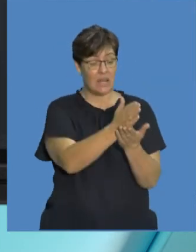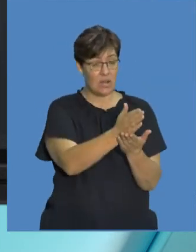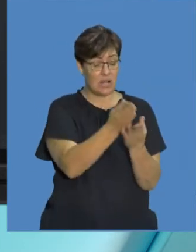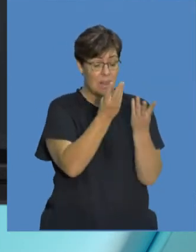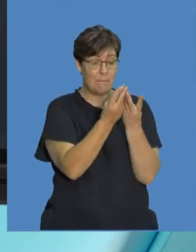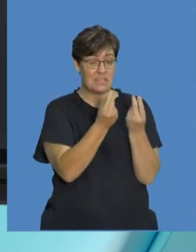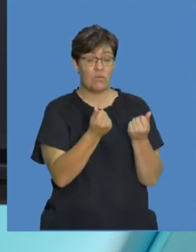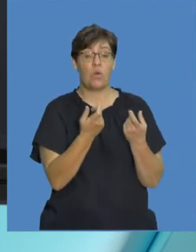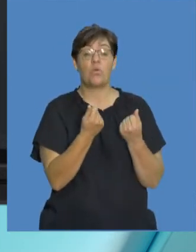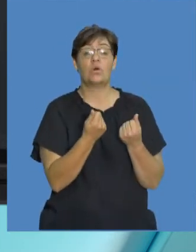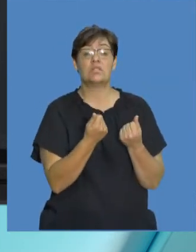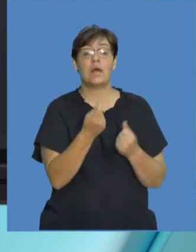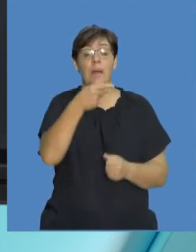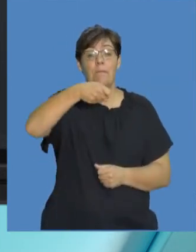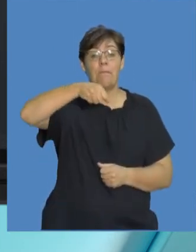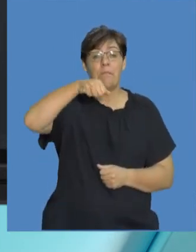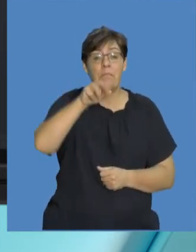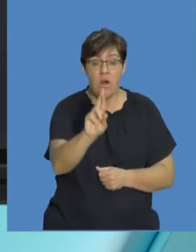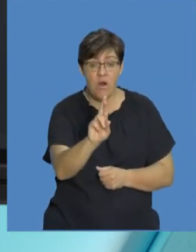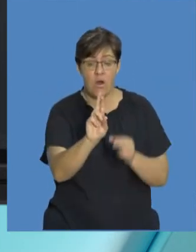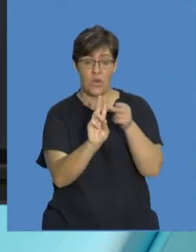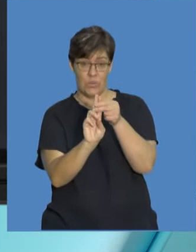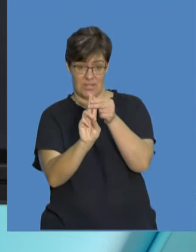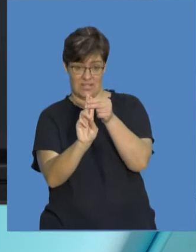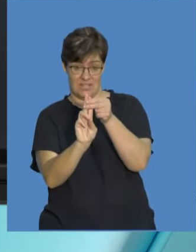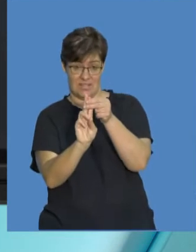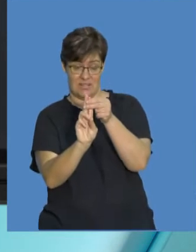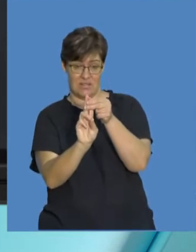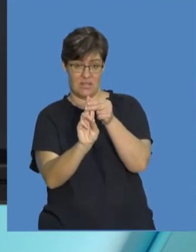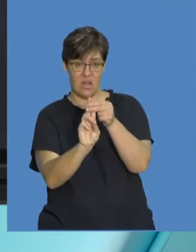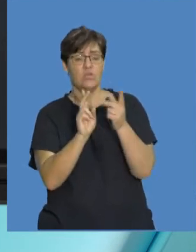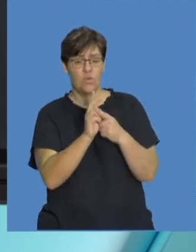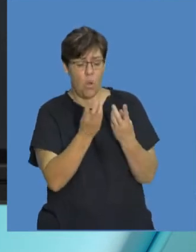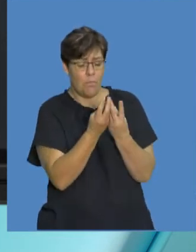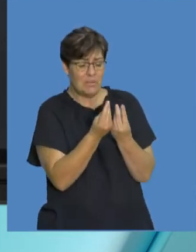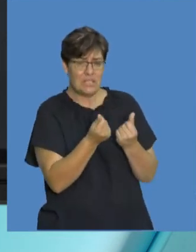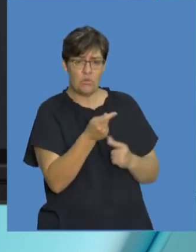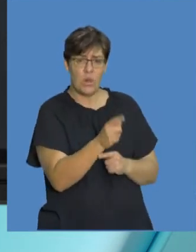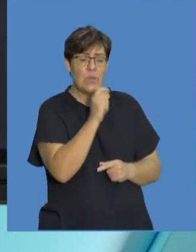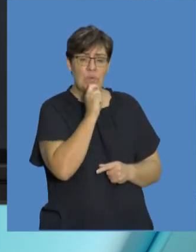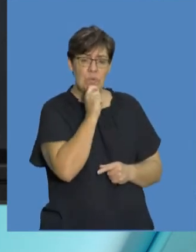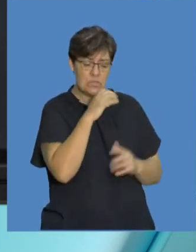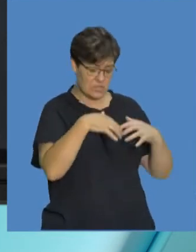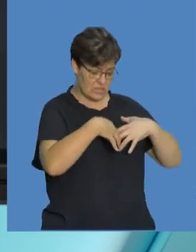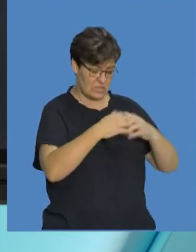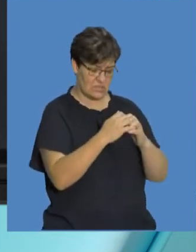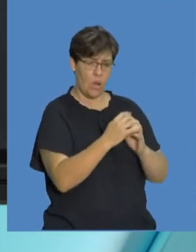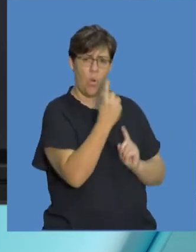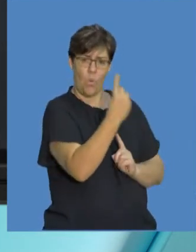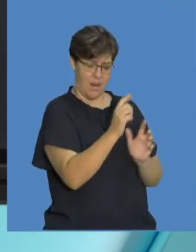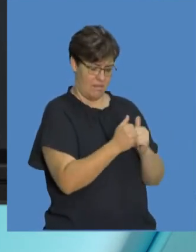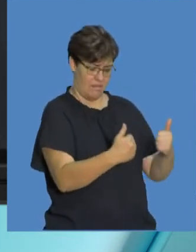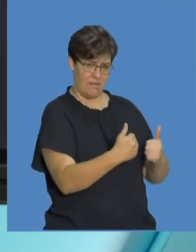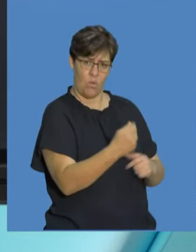direct material cost per unit. That means how much of material was used in 1